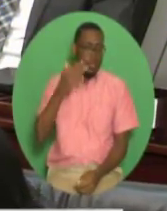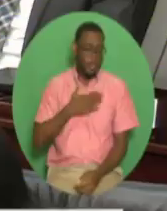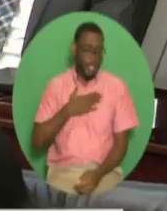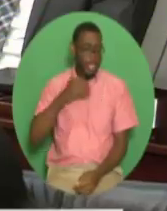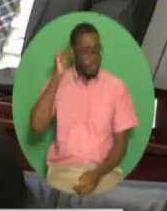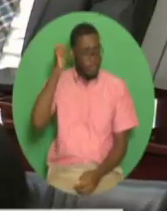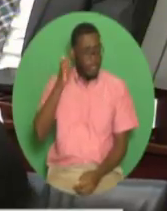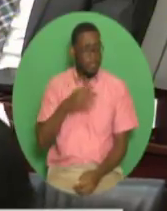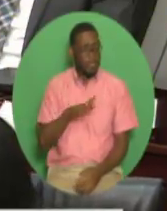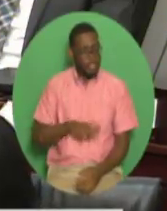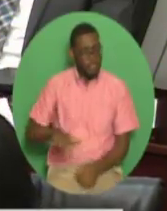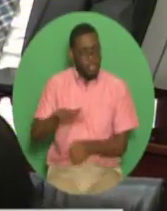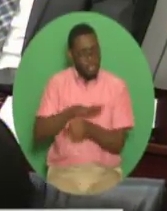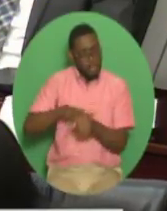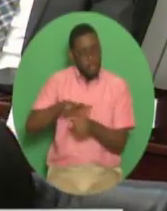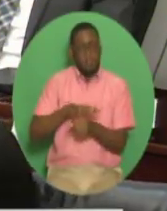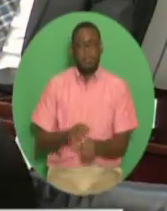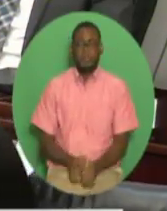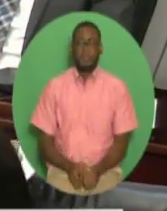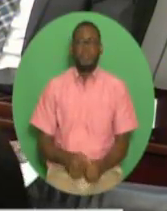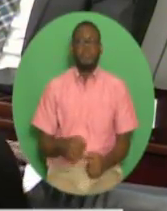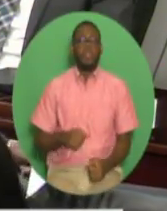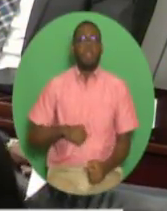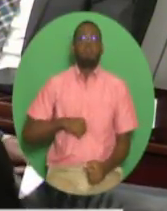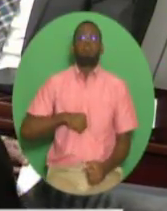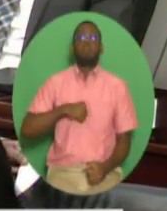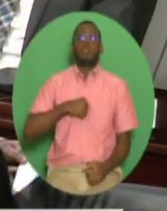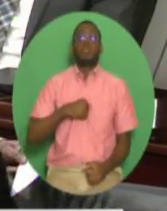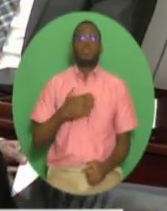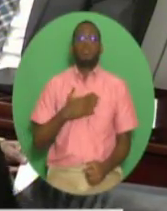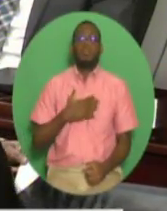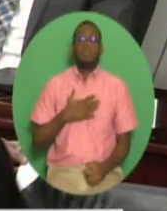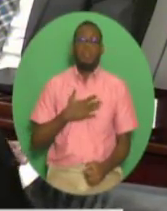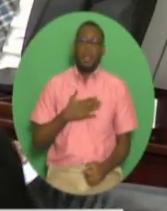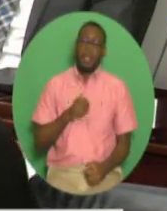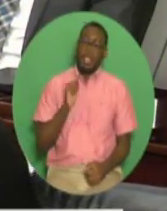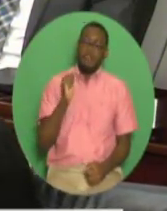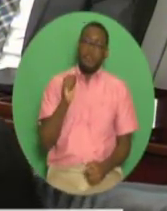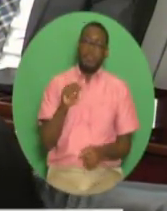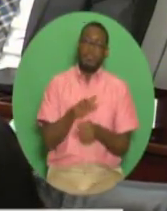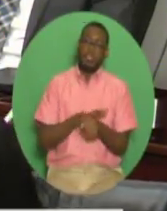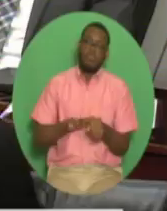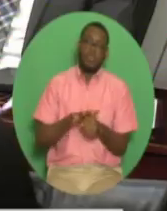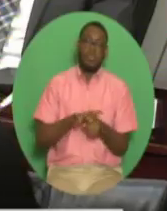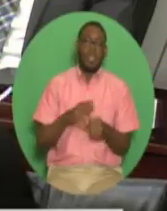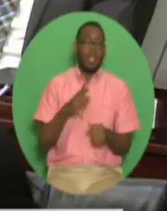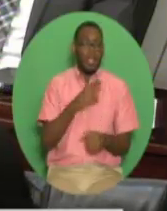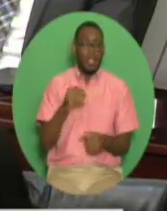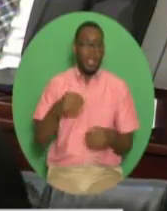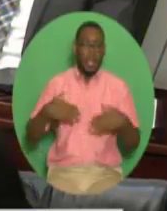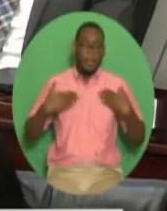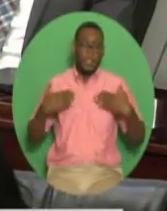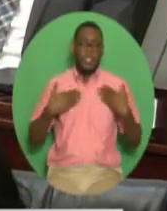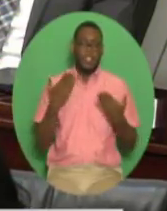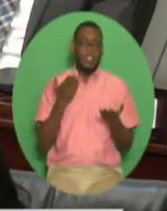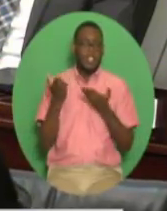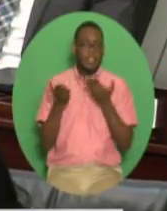of which I'm very proud to be the Member of Parliament and to serve.